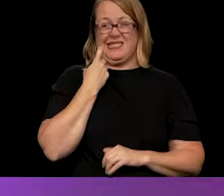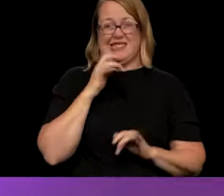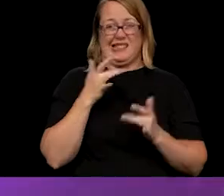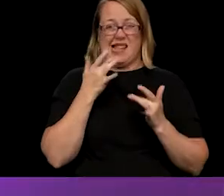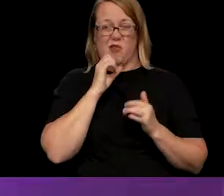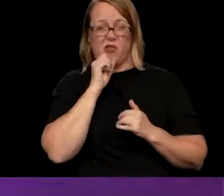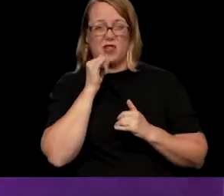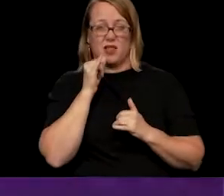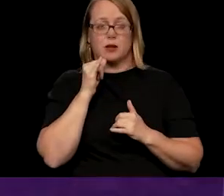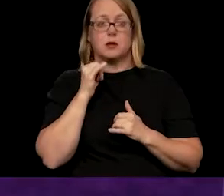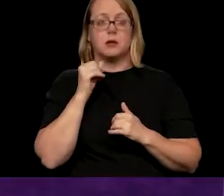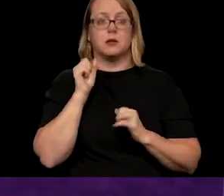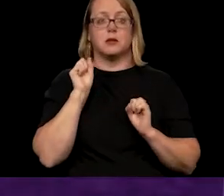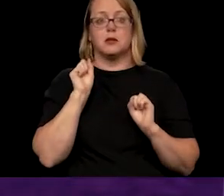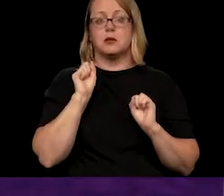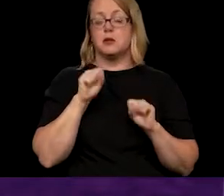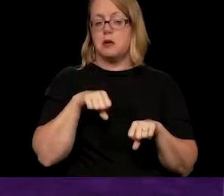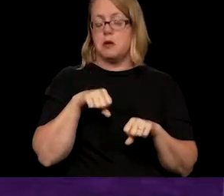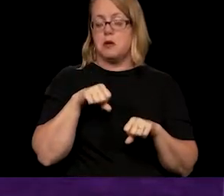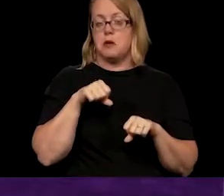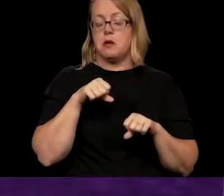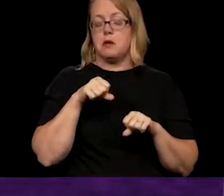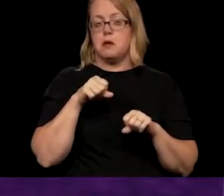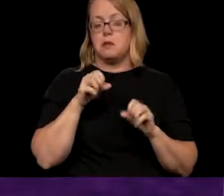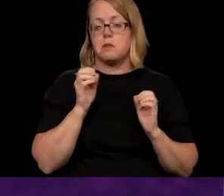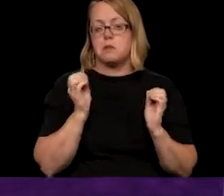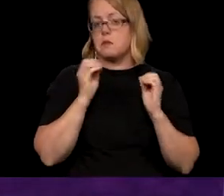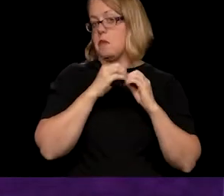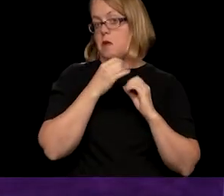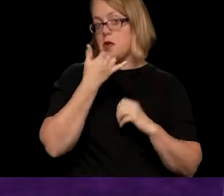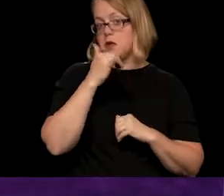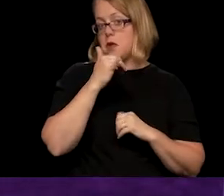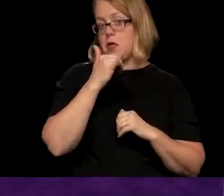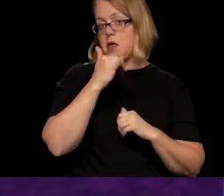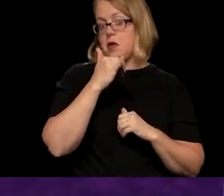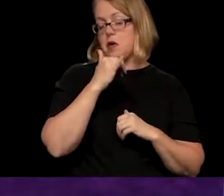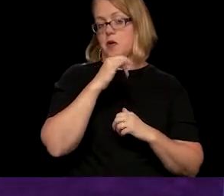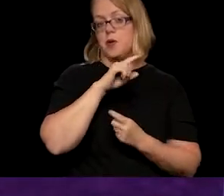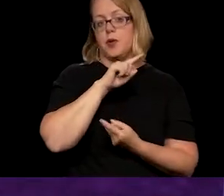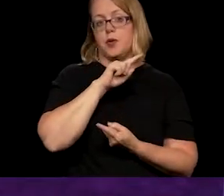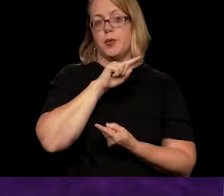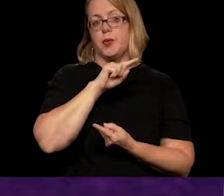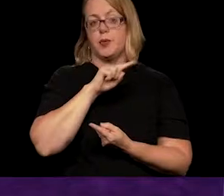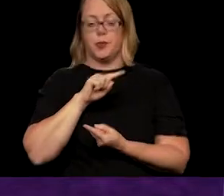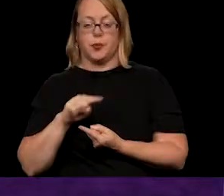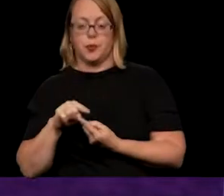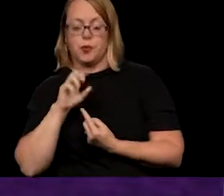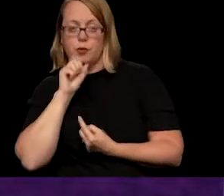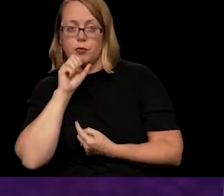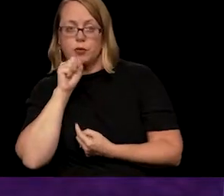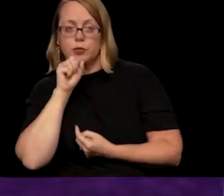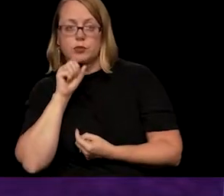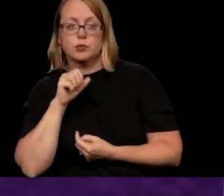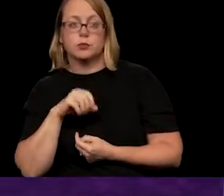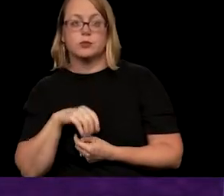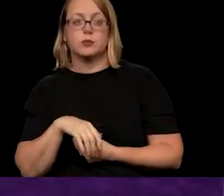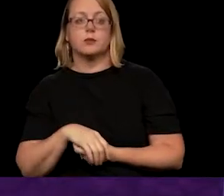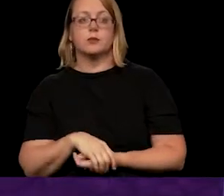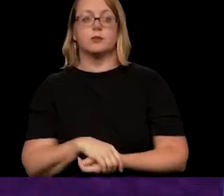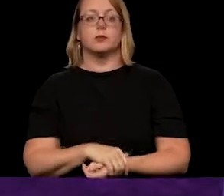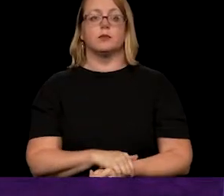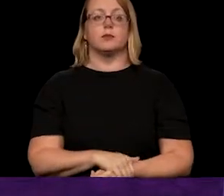to make sure that the color is more solid and not transparent. You don't want off-white to make sure there's enough yellow as